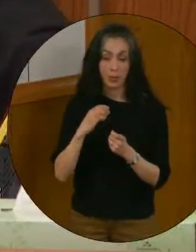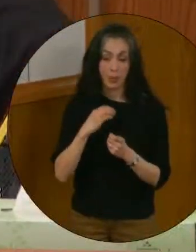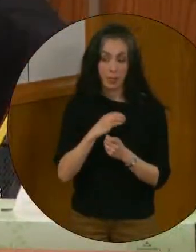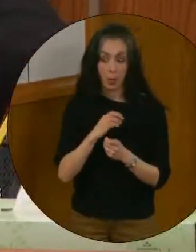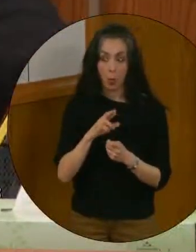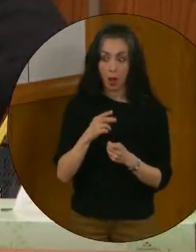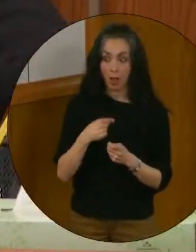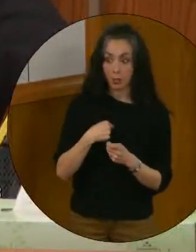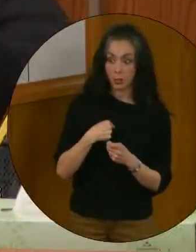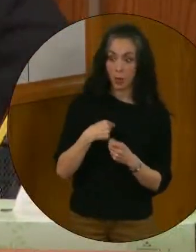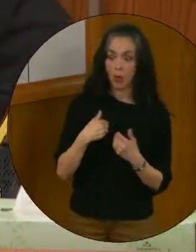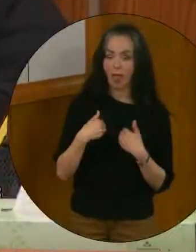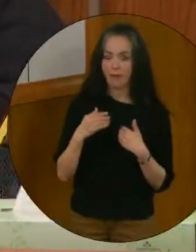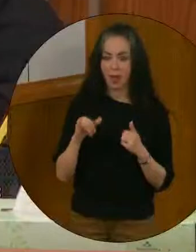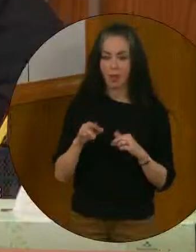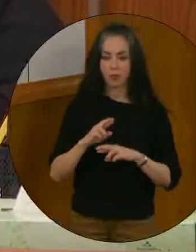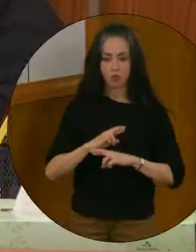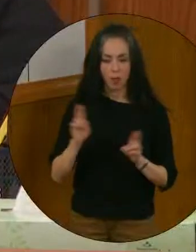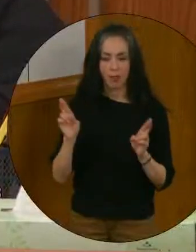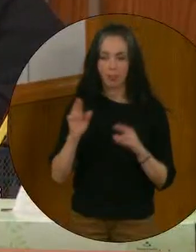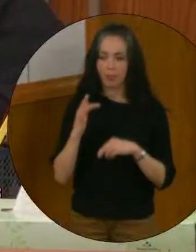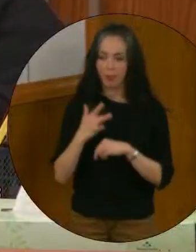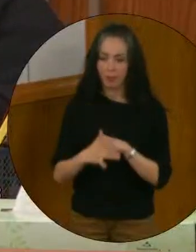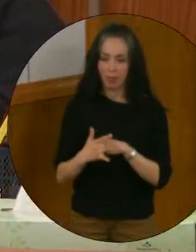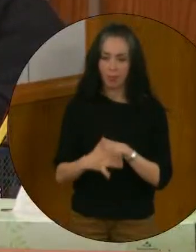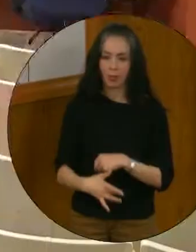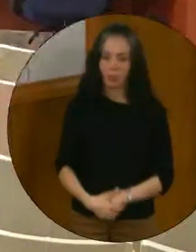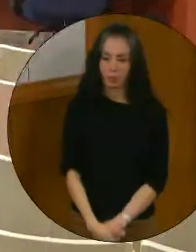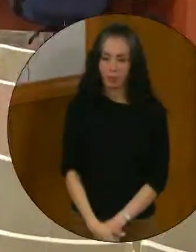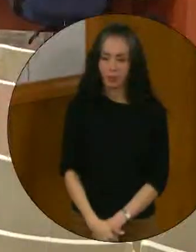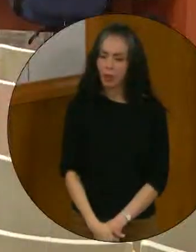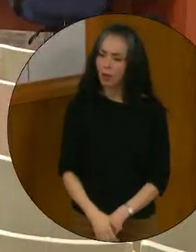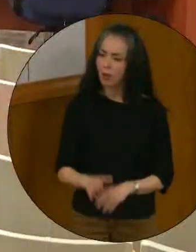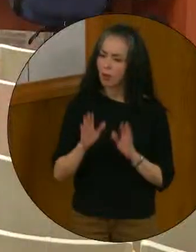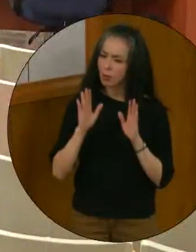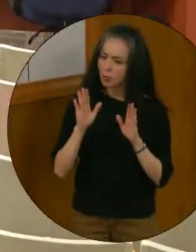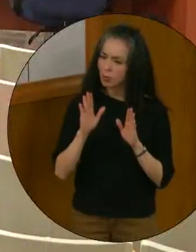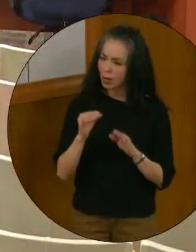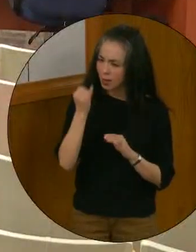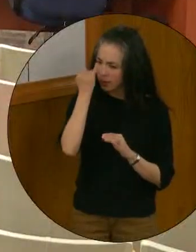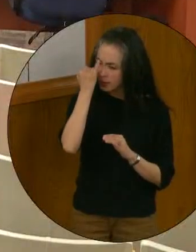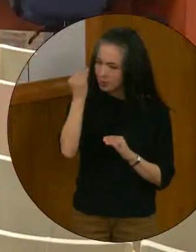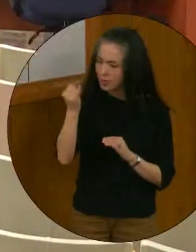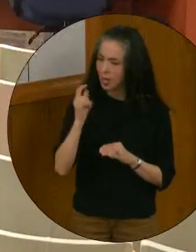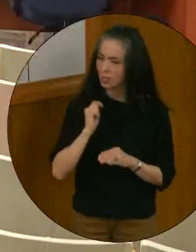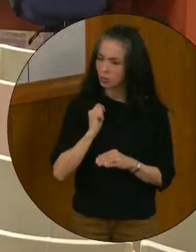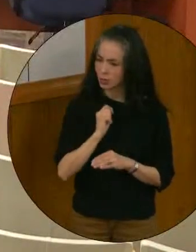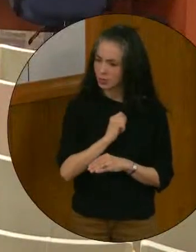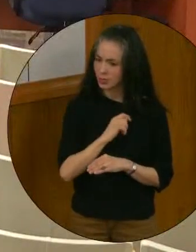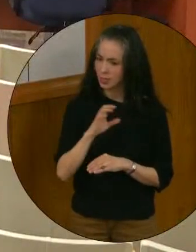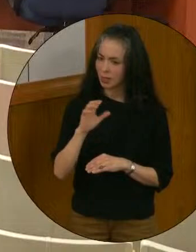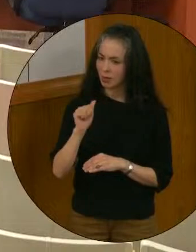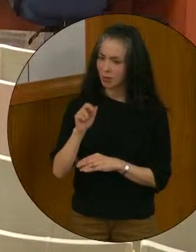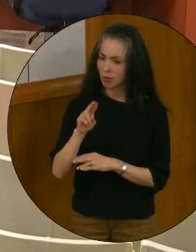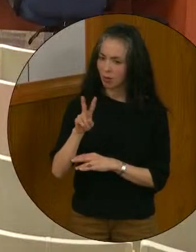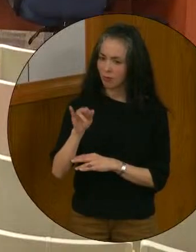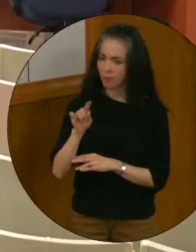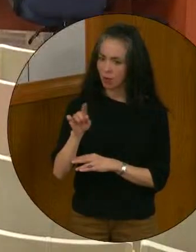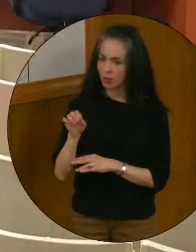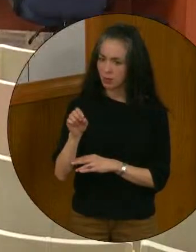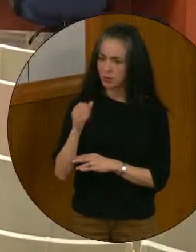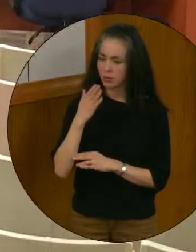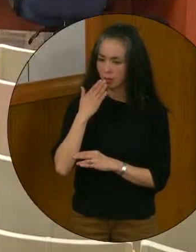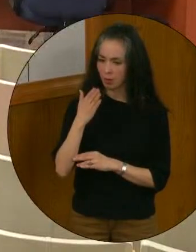that we have that readily available. What a great idea, Trustee Cavazos. Thank you for that insight. Trustee